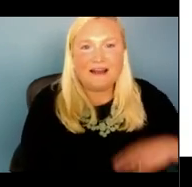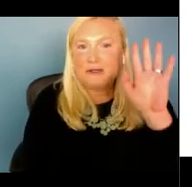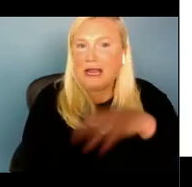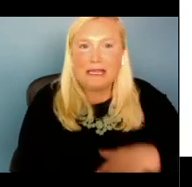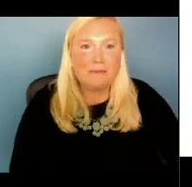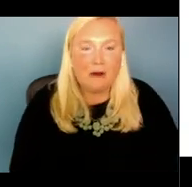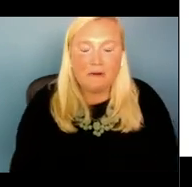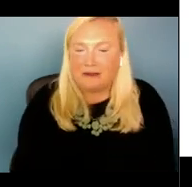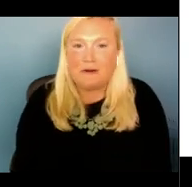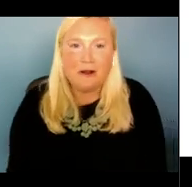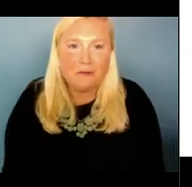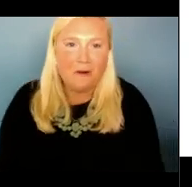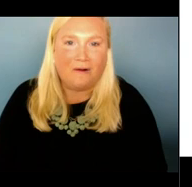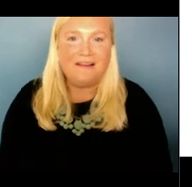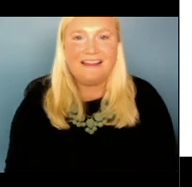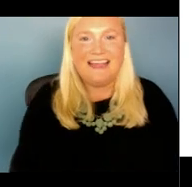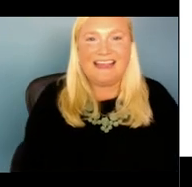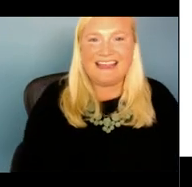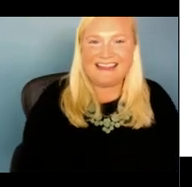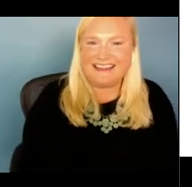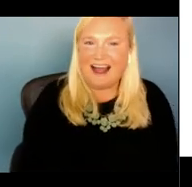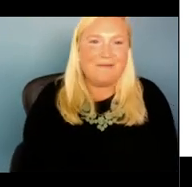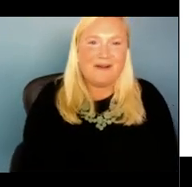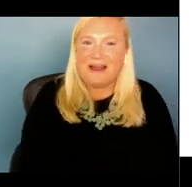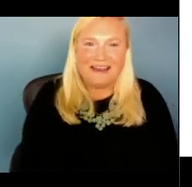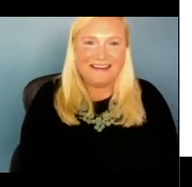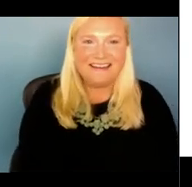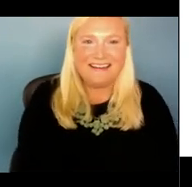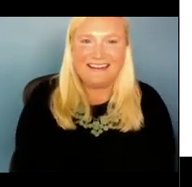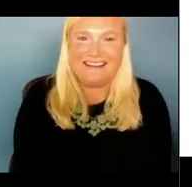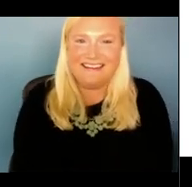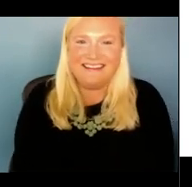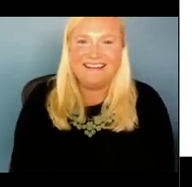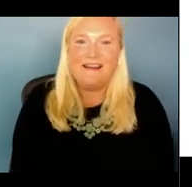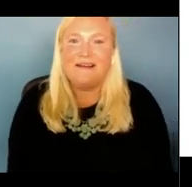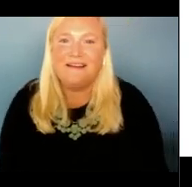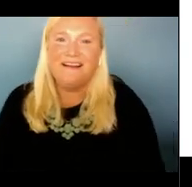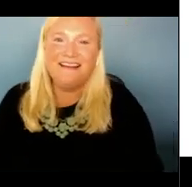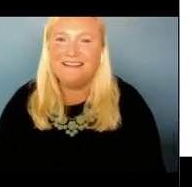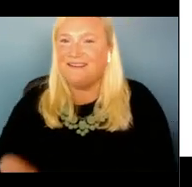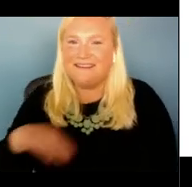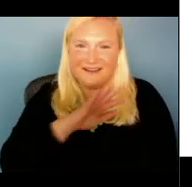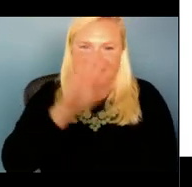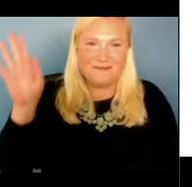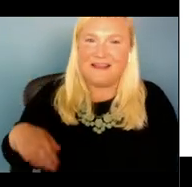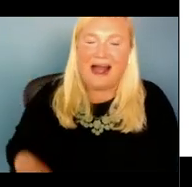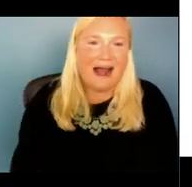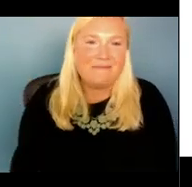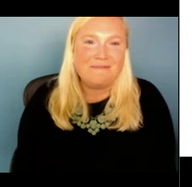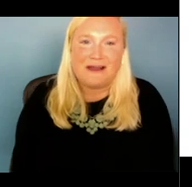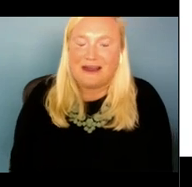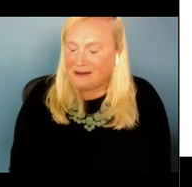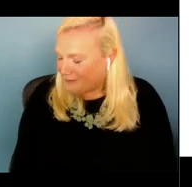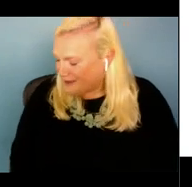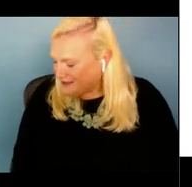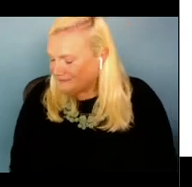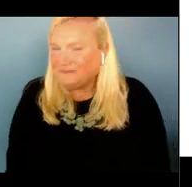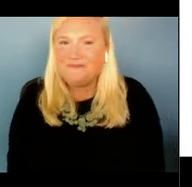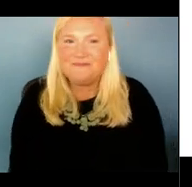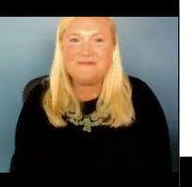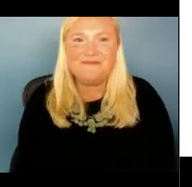or? Okay, keep going. You're on a roll. Okay. I just want to be fair because, you know, once you wind me up and I'm